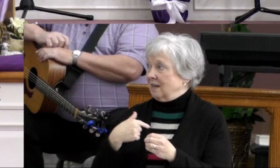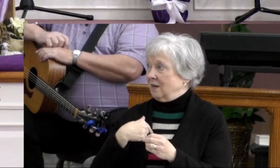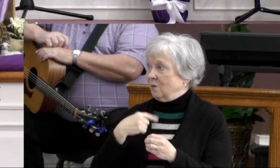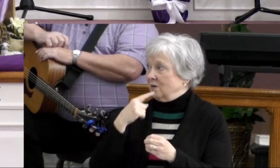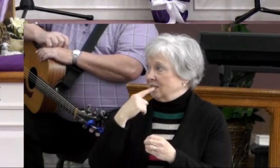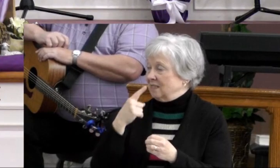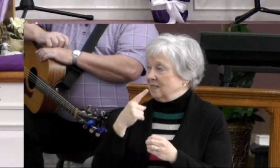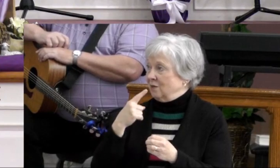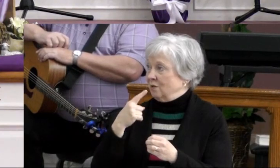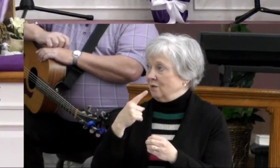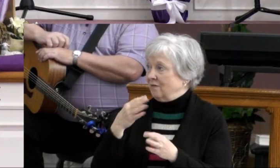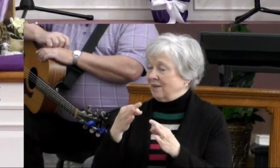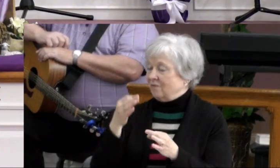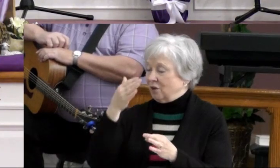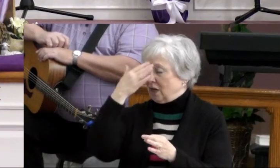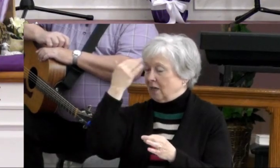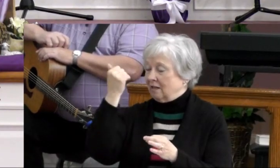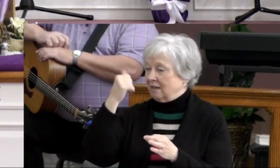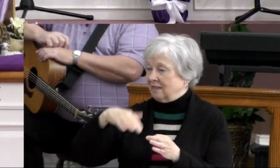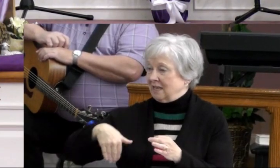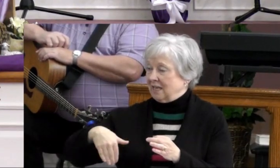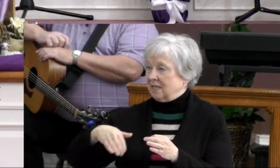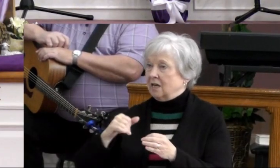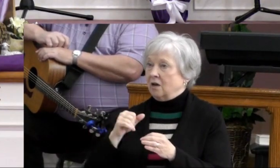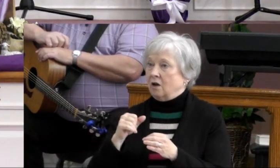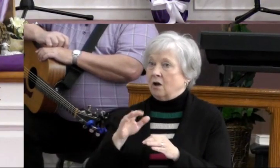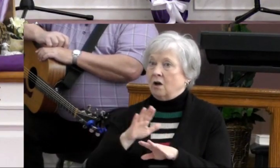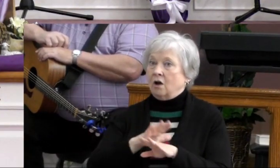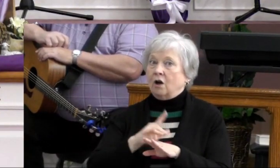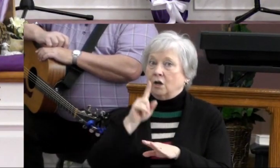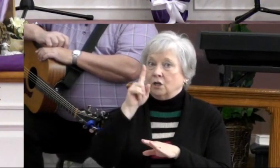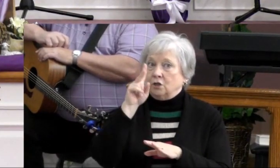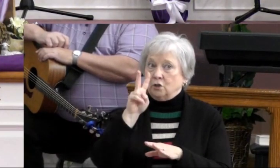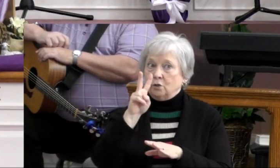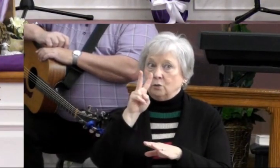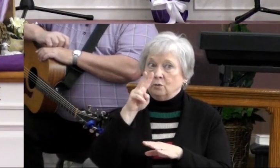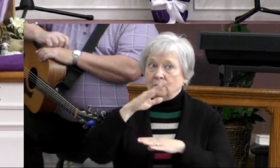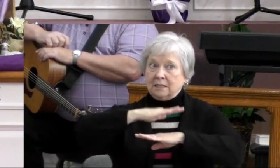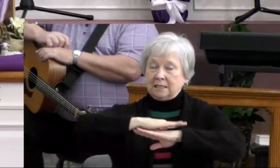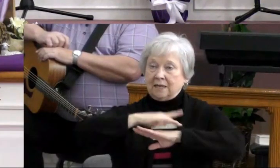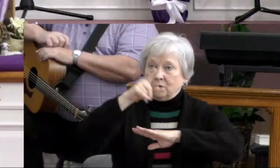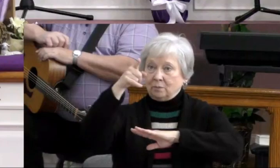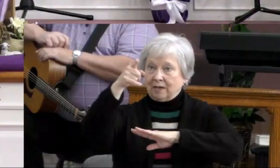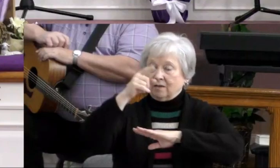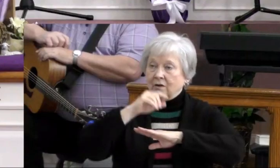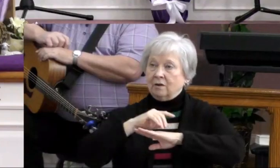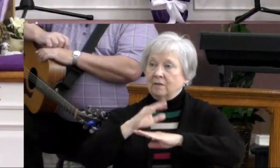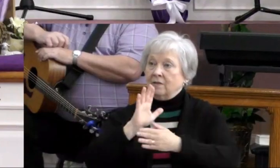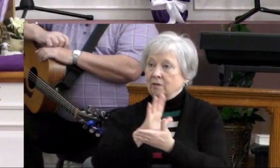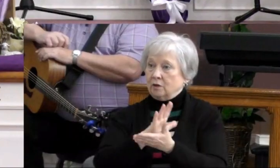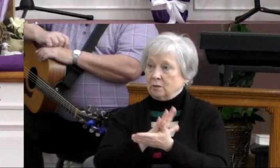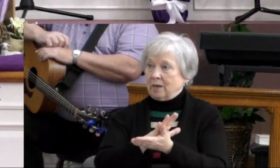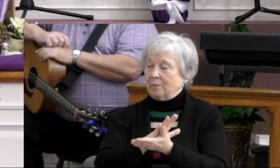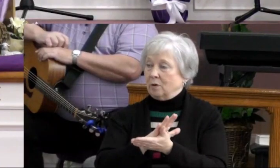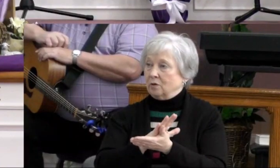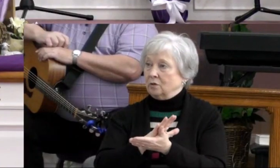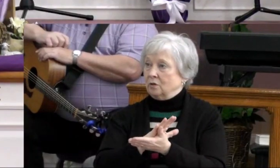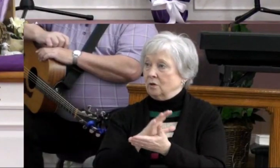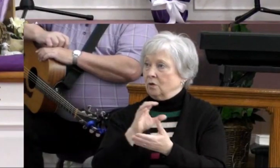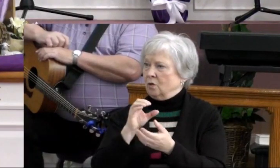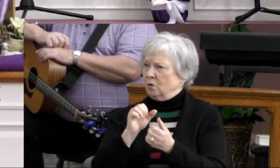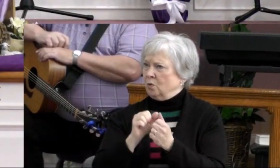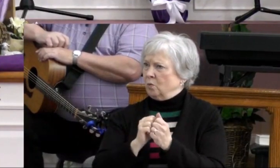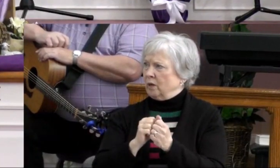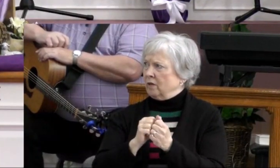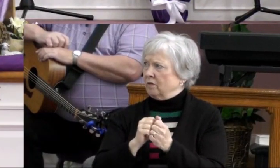mention it at the end, on two tables out in the foyer are some sheets with codes on them that